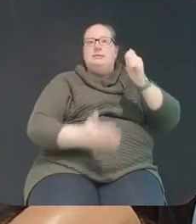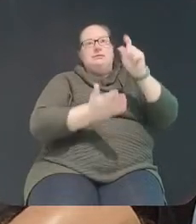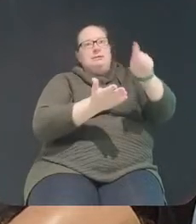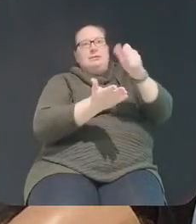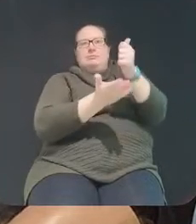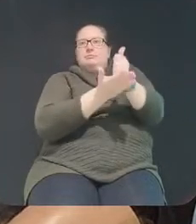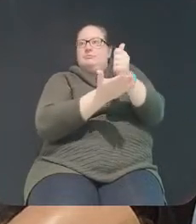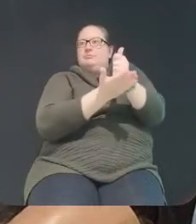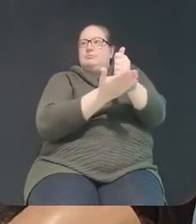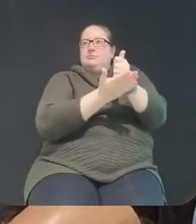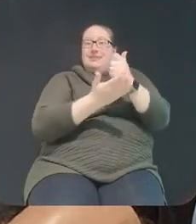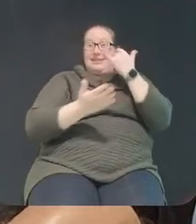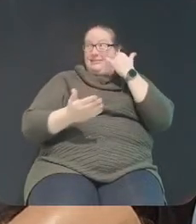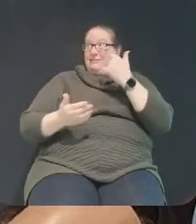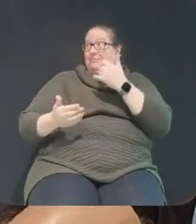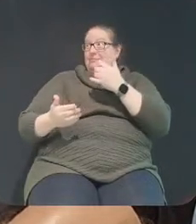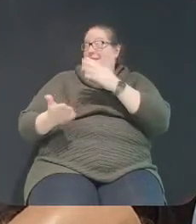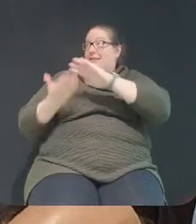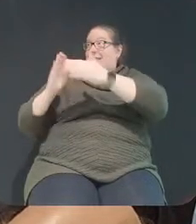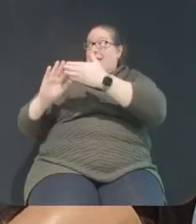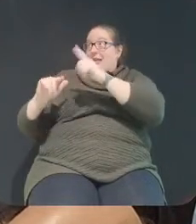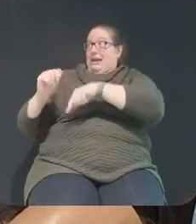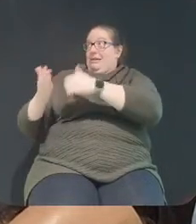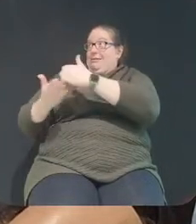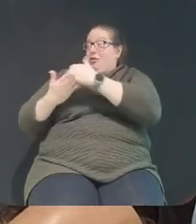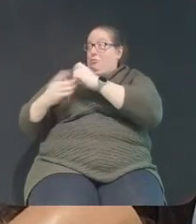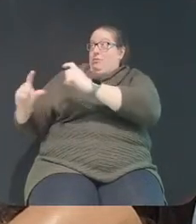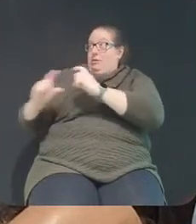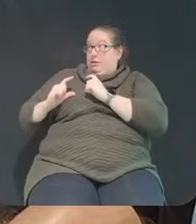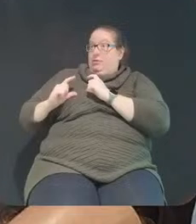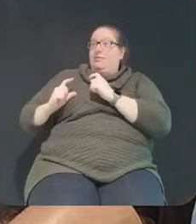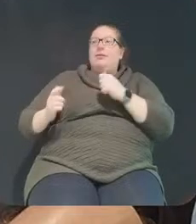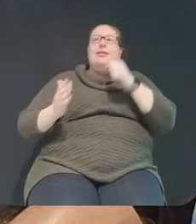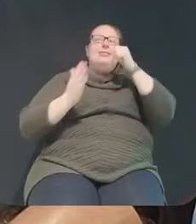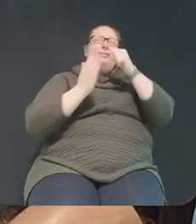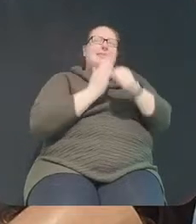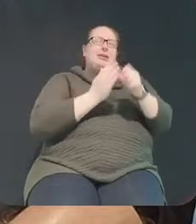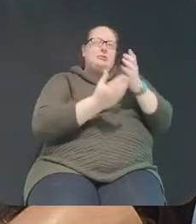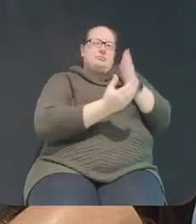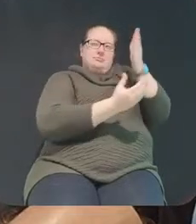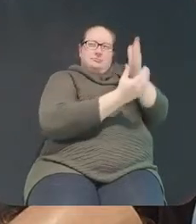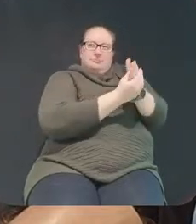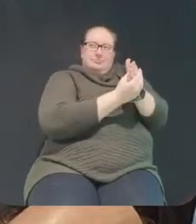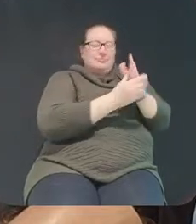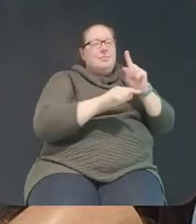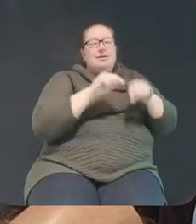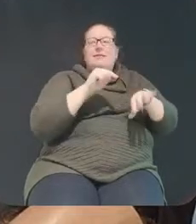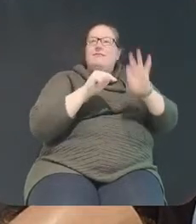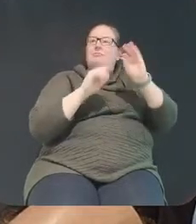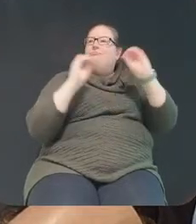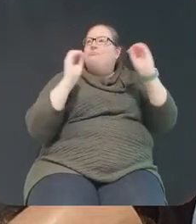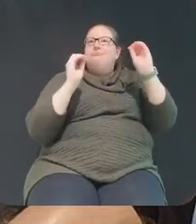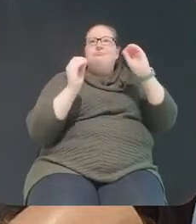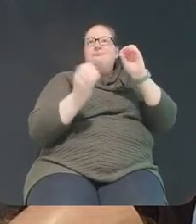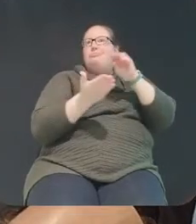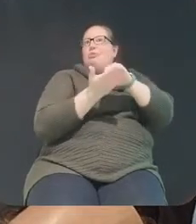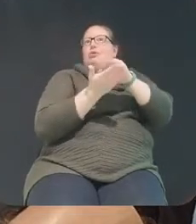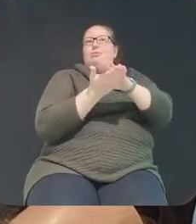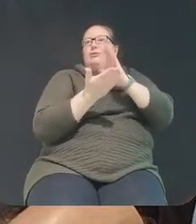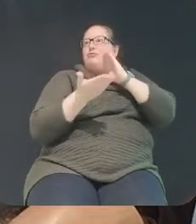assistance to me is not rendered. The letter was placed on file, and I wasn't able to find any documentation of city